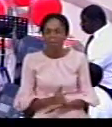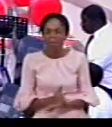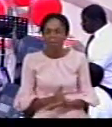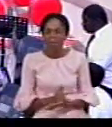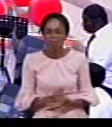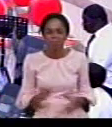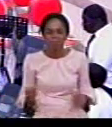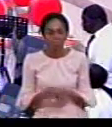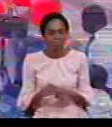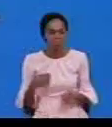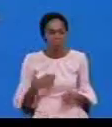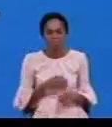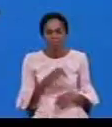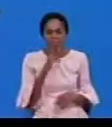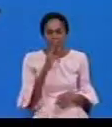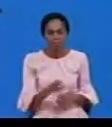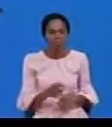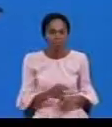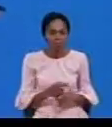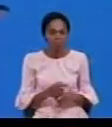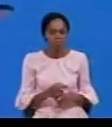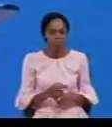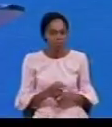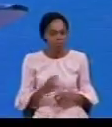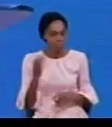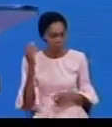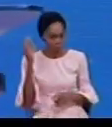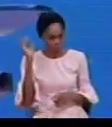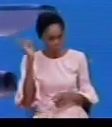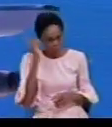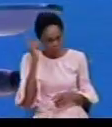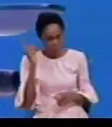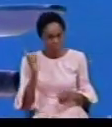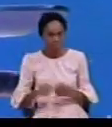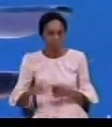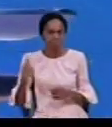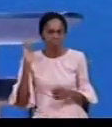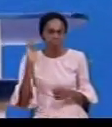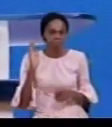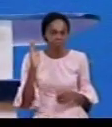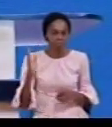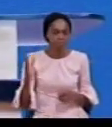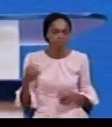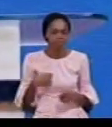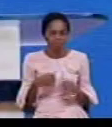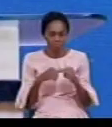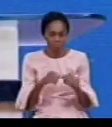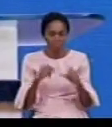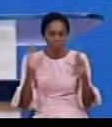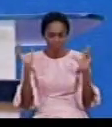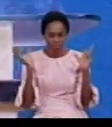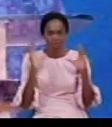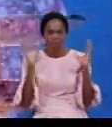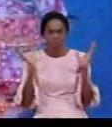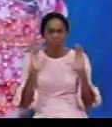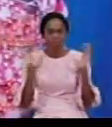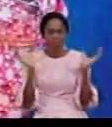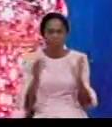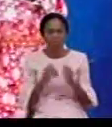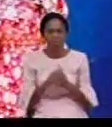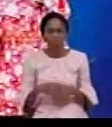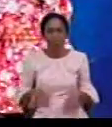As we are listening to testimony, we keep on celebrating. Celebration. Let's have the first testifier.